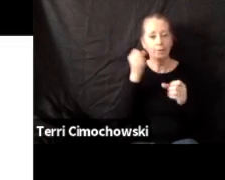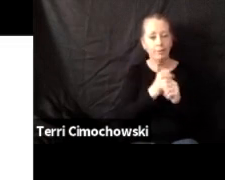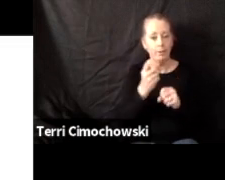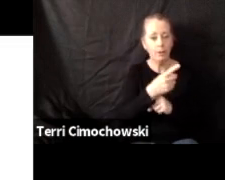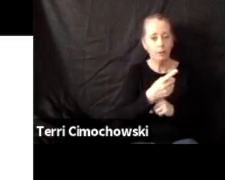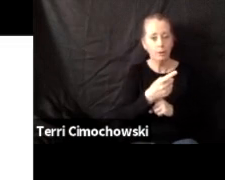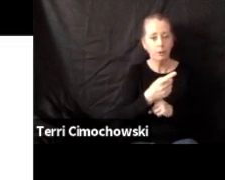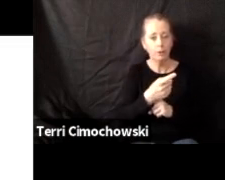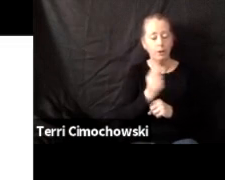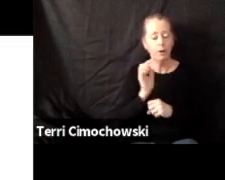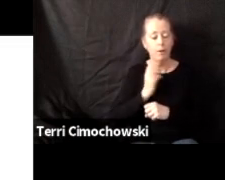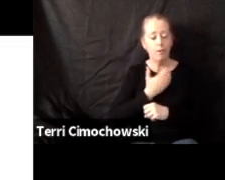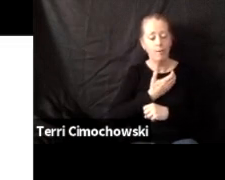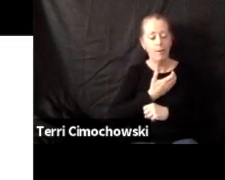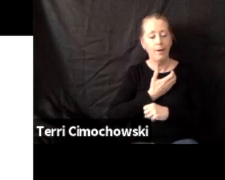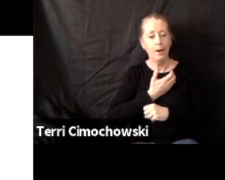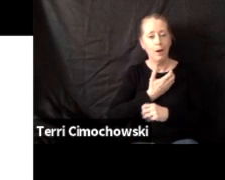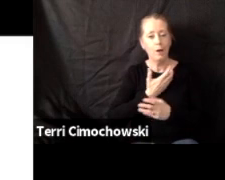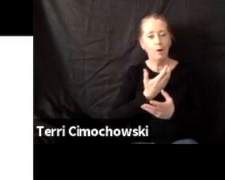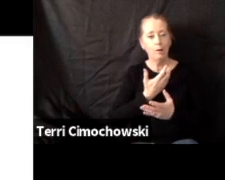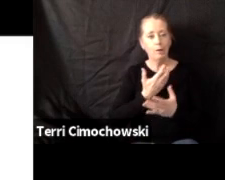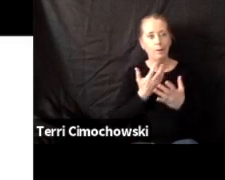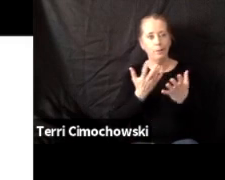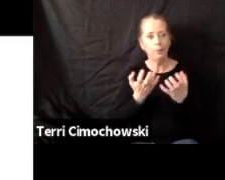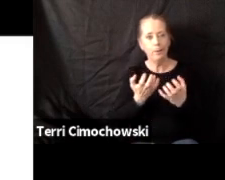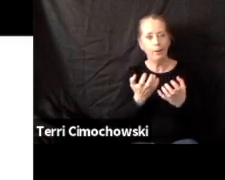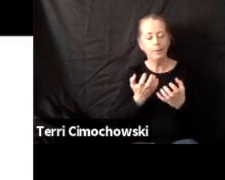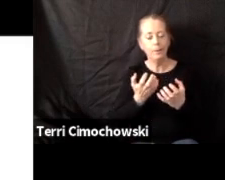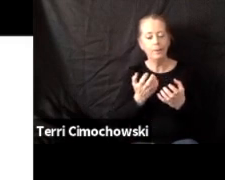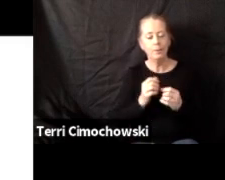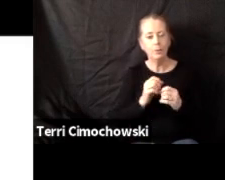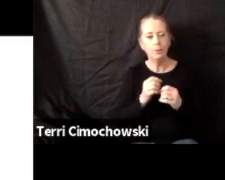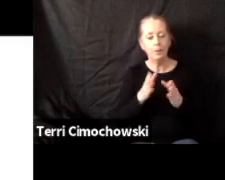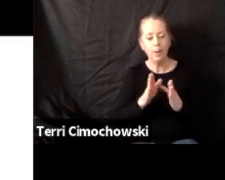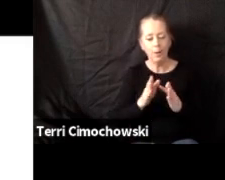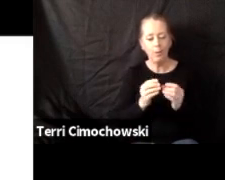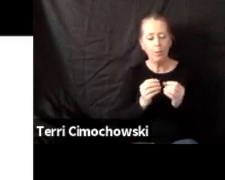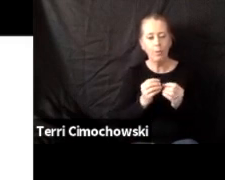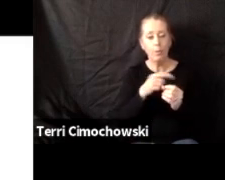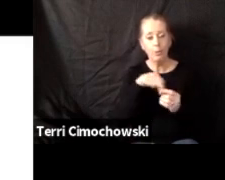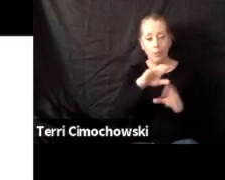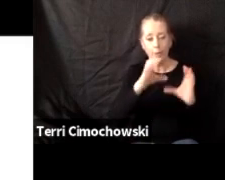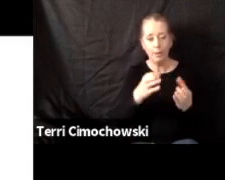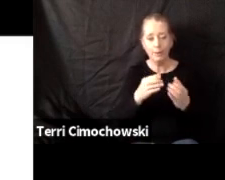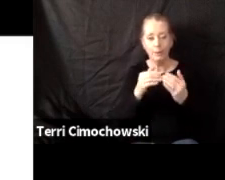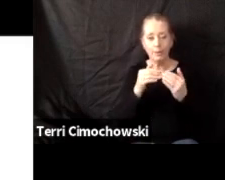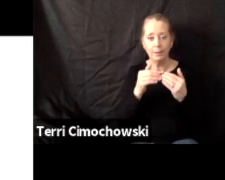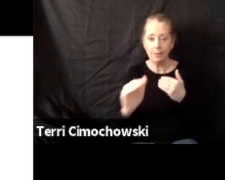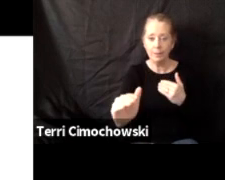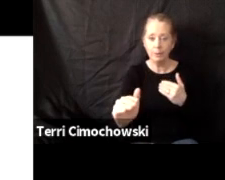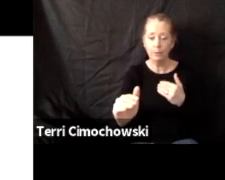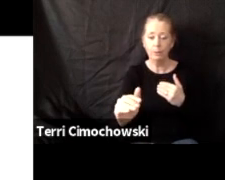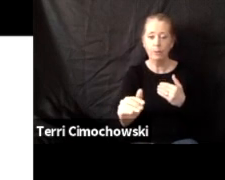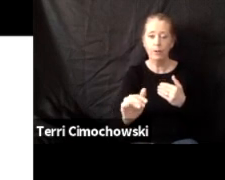our intention is to provide as many of those classes as possible, and that makes sense in the online